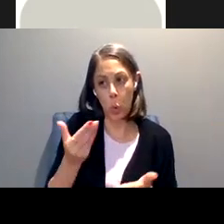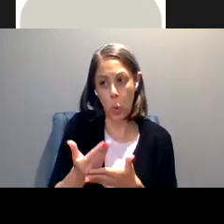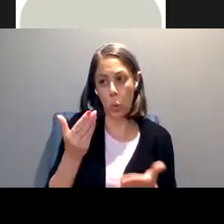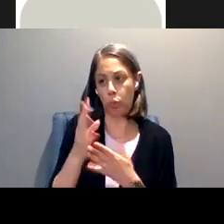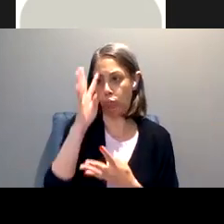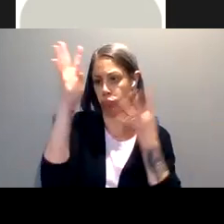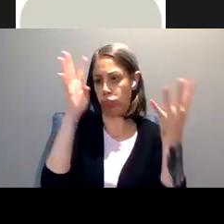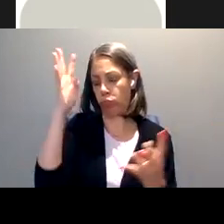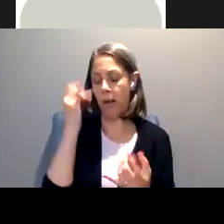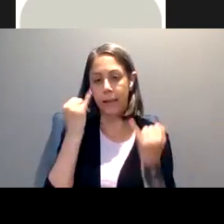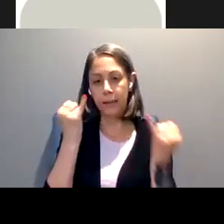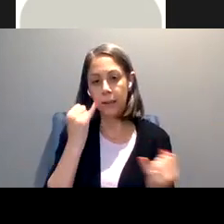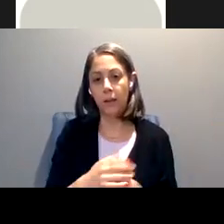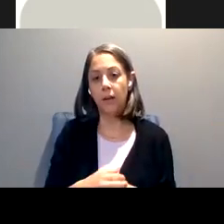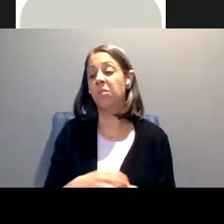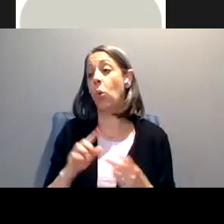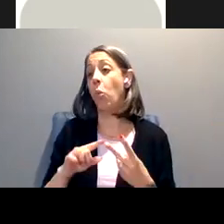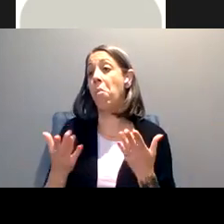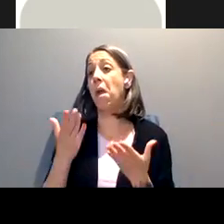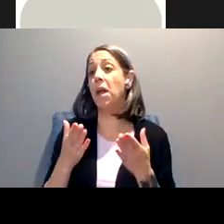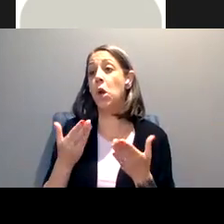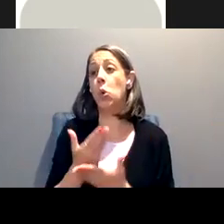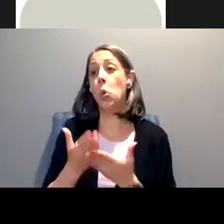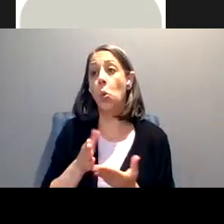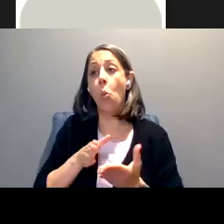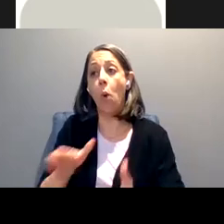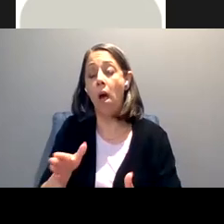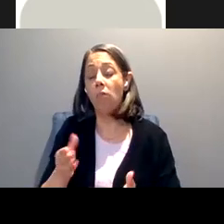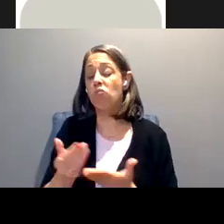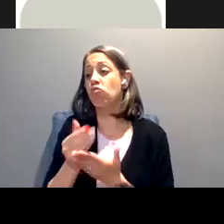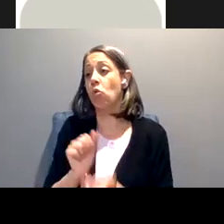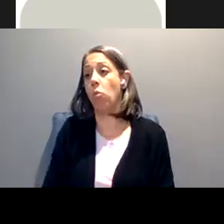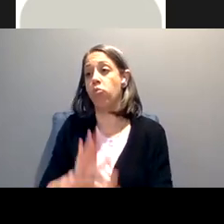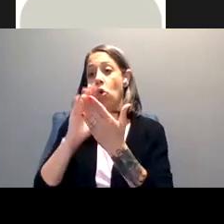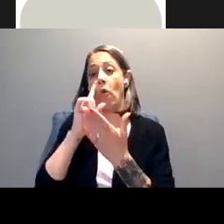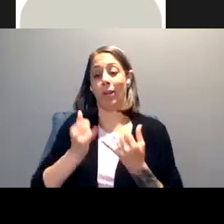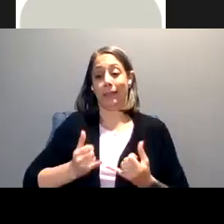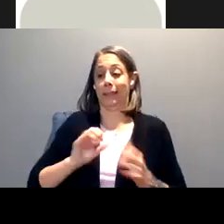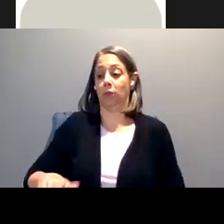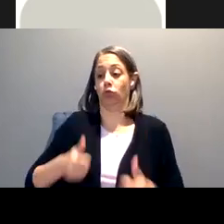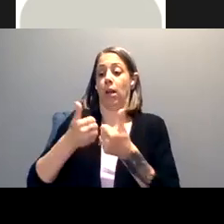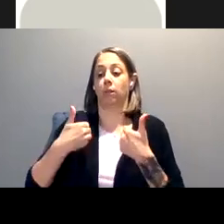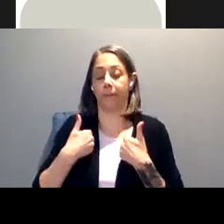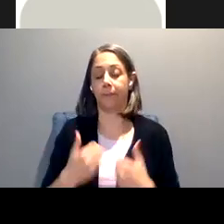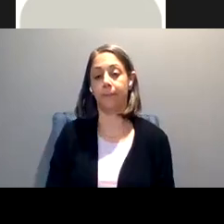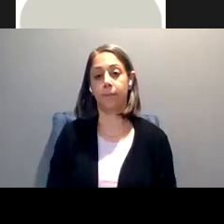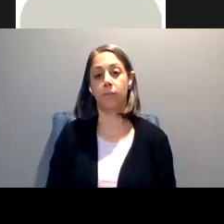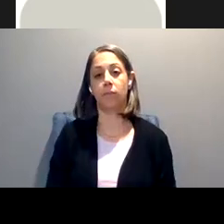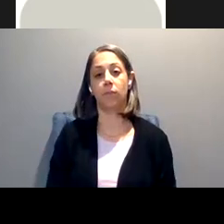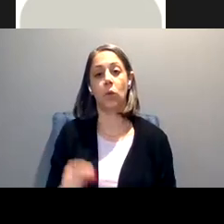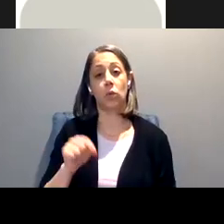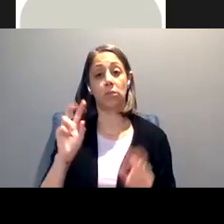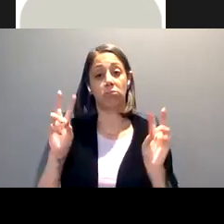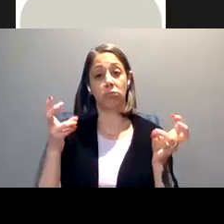ideas, or maybe a new way or approach to an existing challenge. And so this topic came